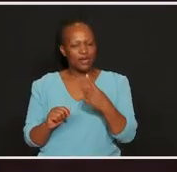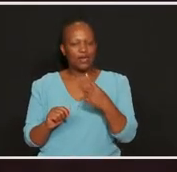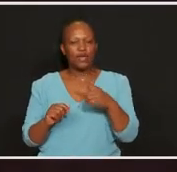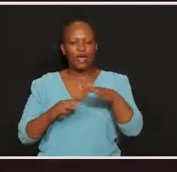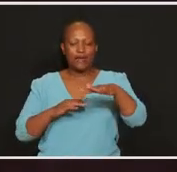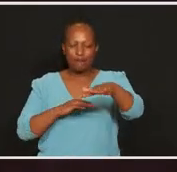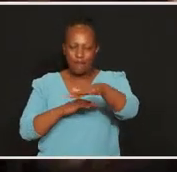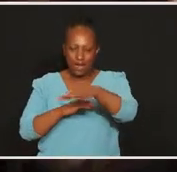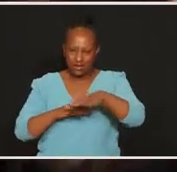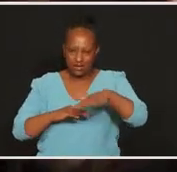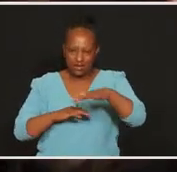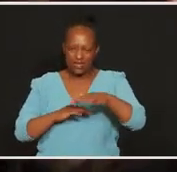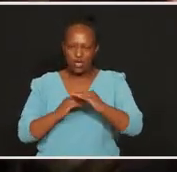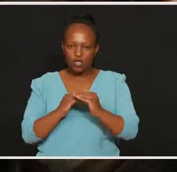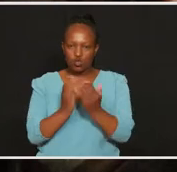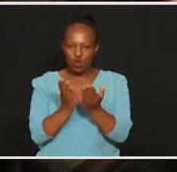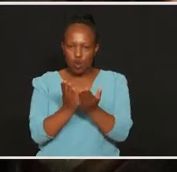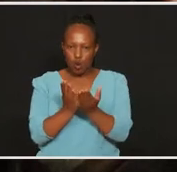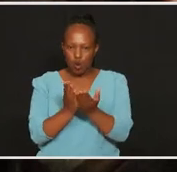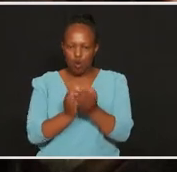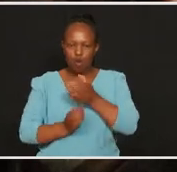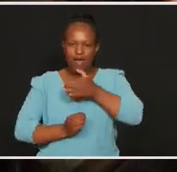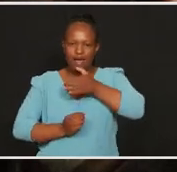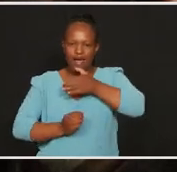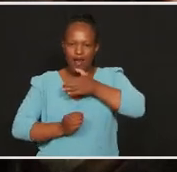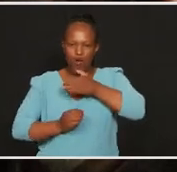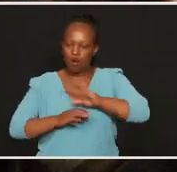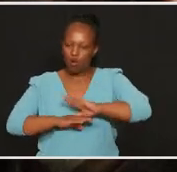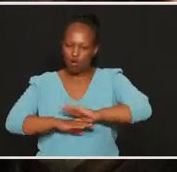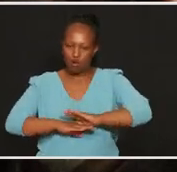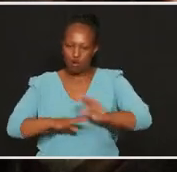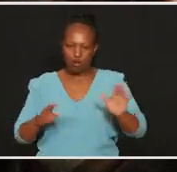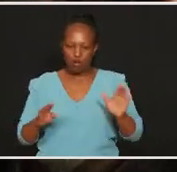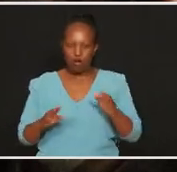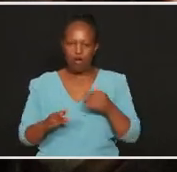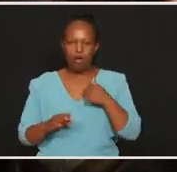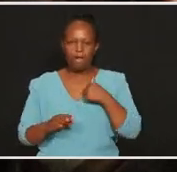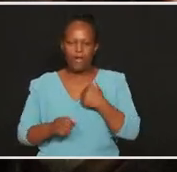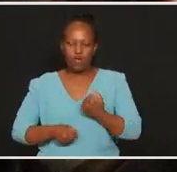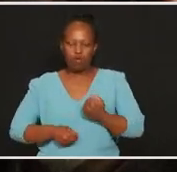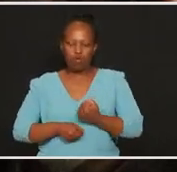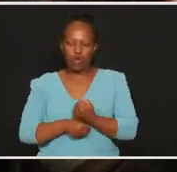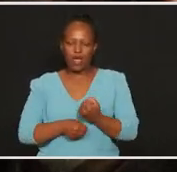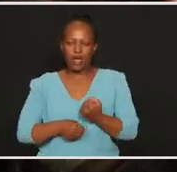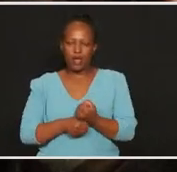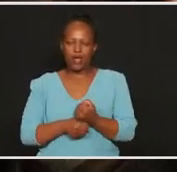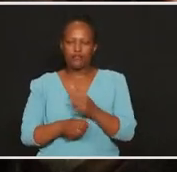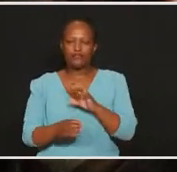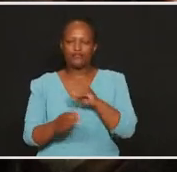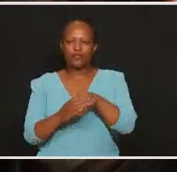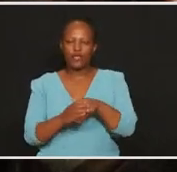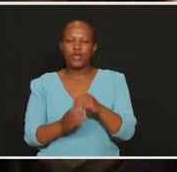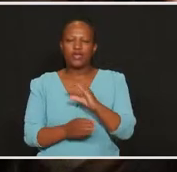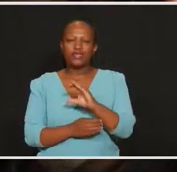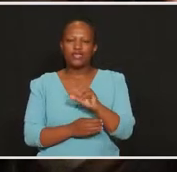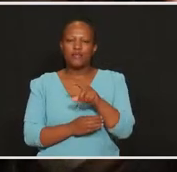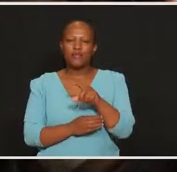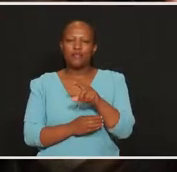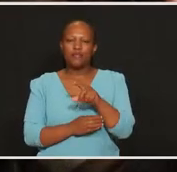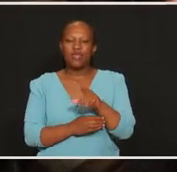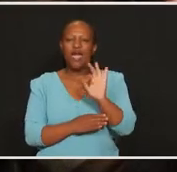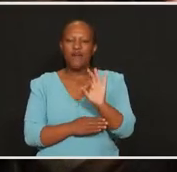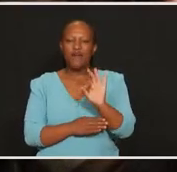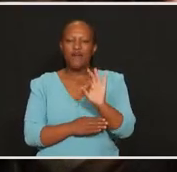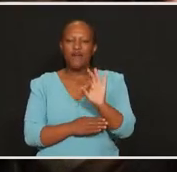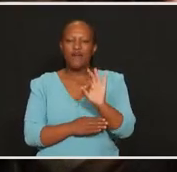at all because actually I'm part of cpf so we